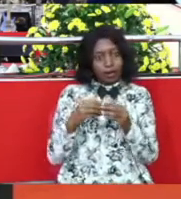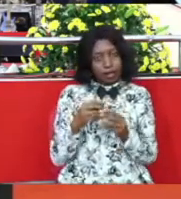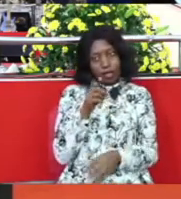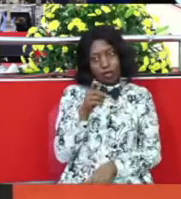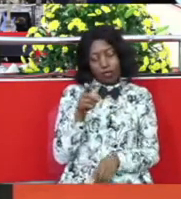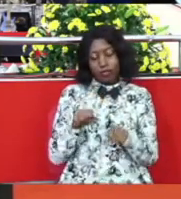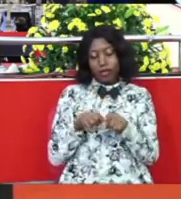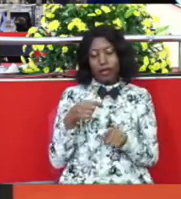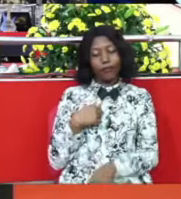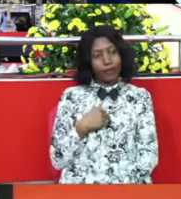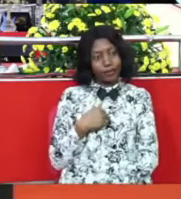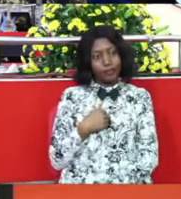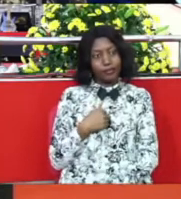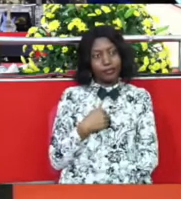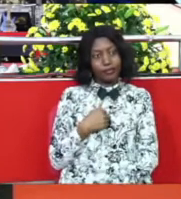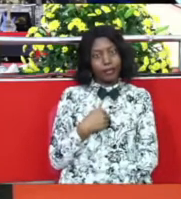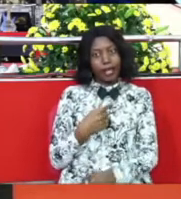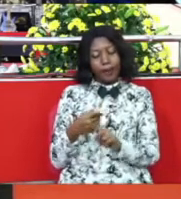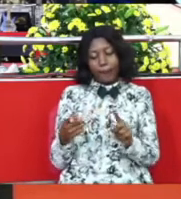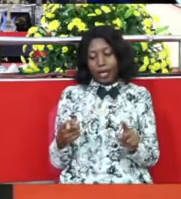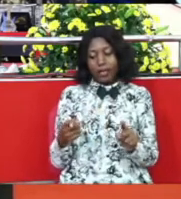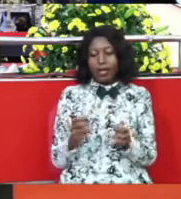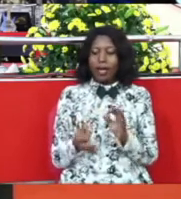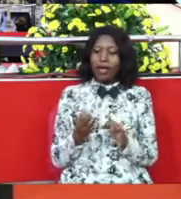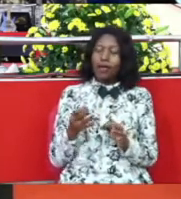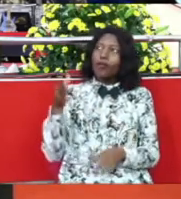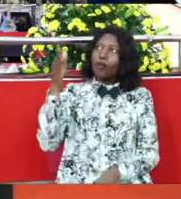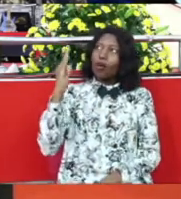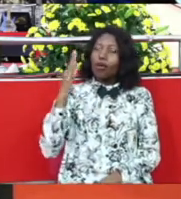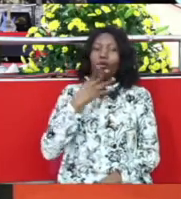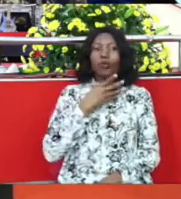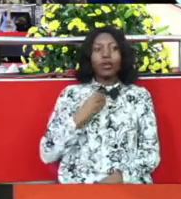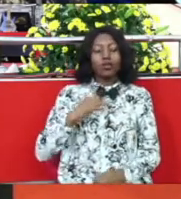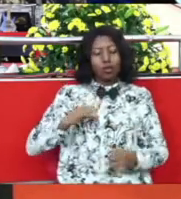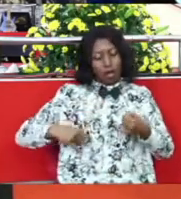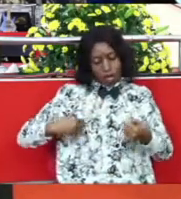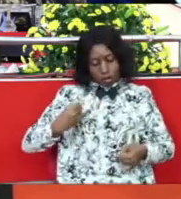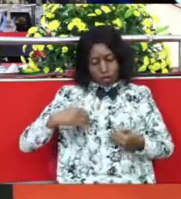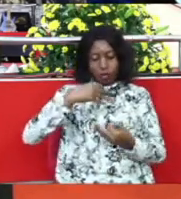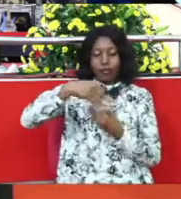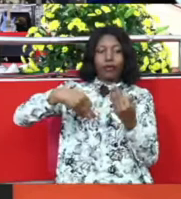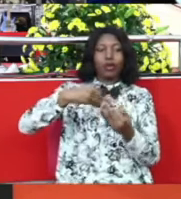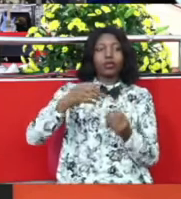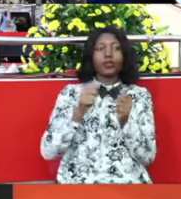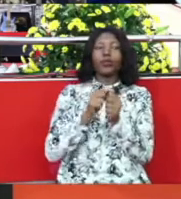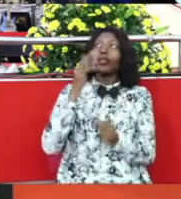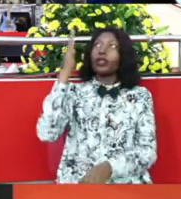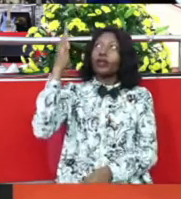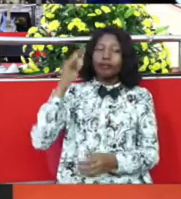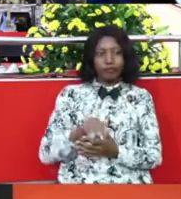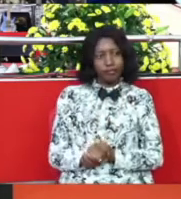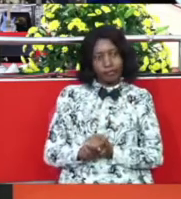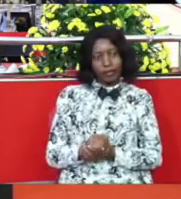na wewe. But if God has to enjoy our fellowship with him. Lakini ili Mungu aweze kufurahikia uhusiano pamoja. I want to remind us.